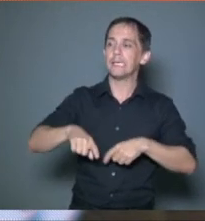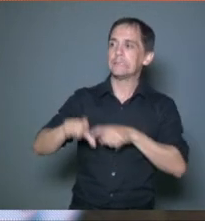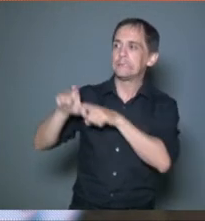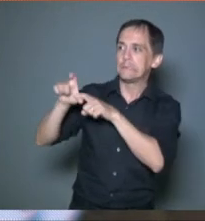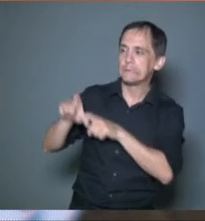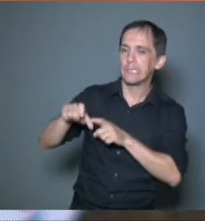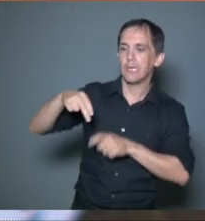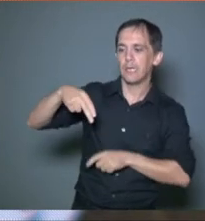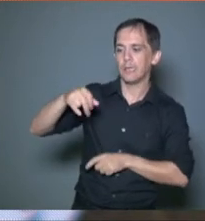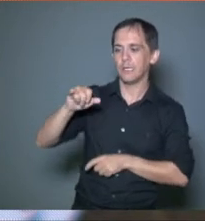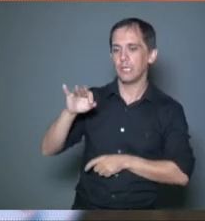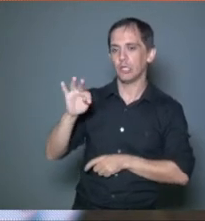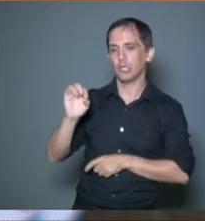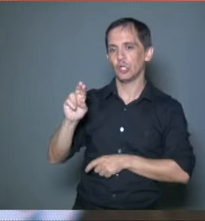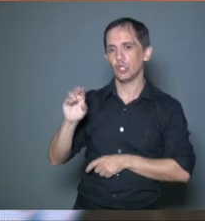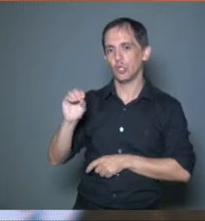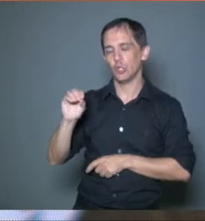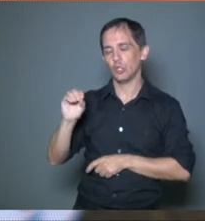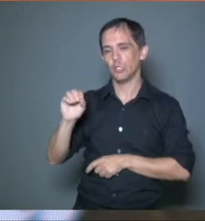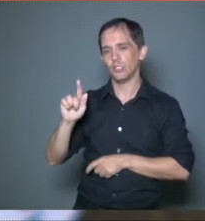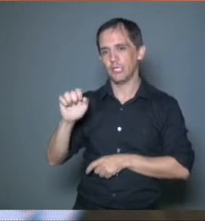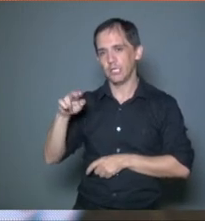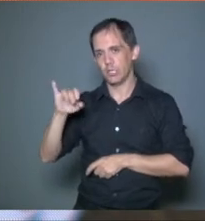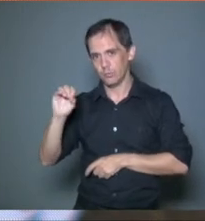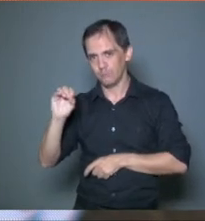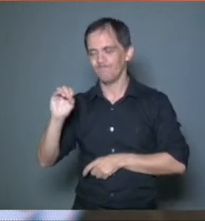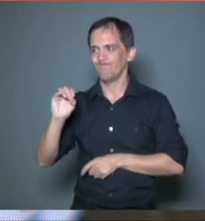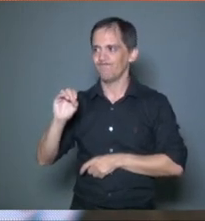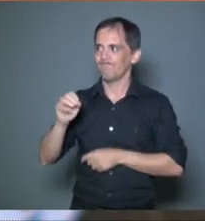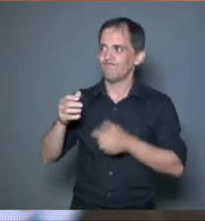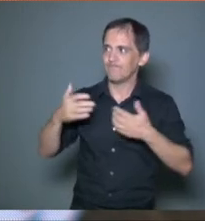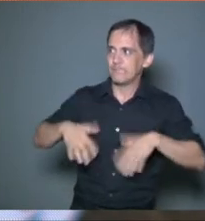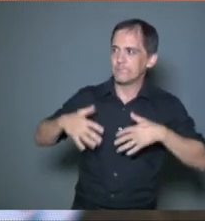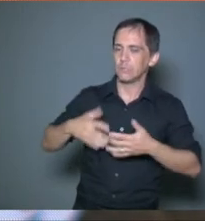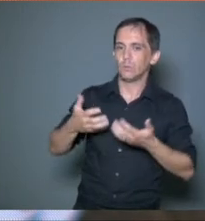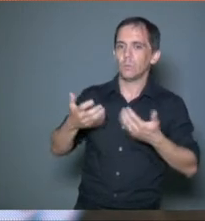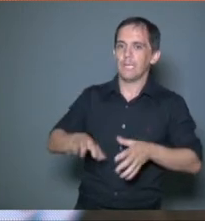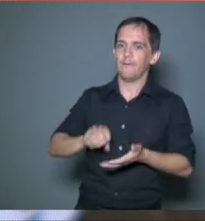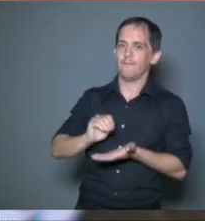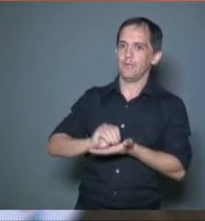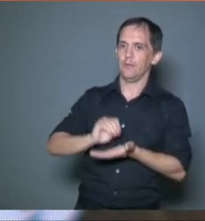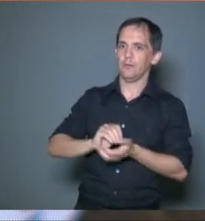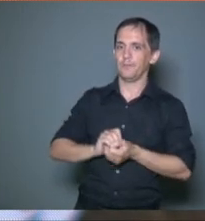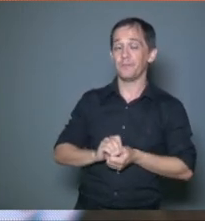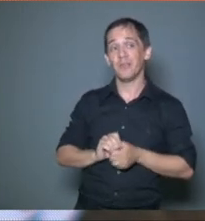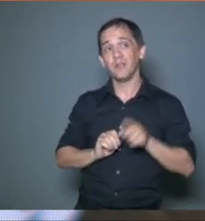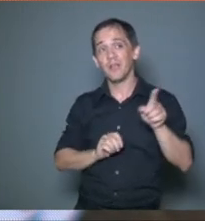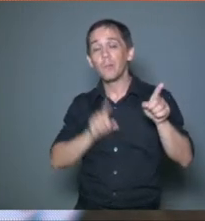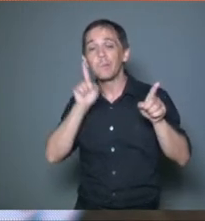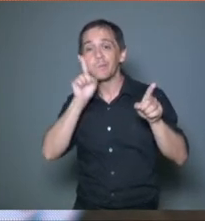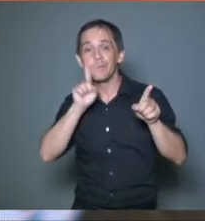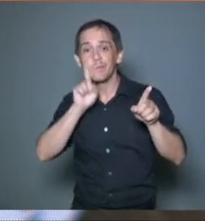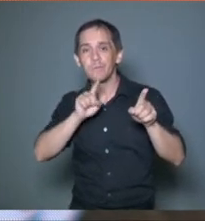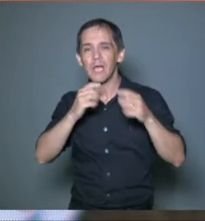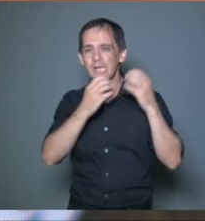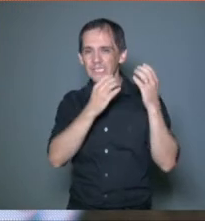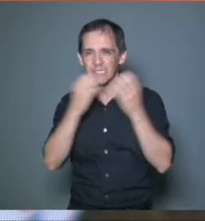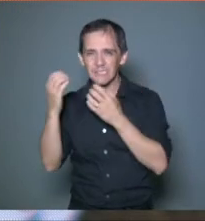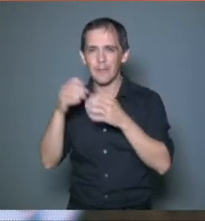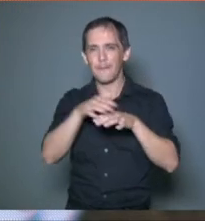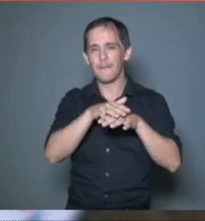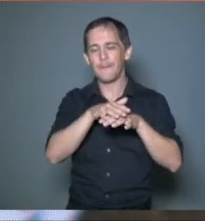We need adequate supply of nitrogen. Of course, in the United States, they might